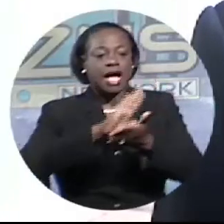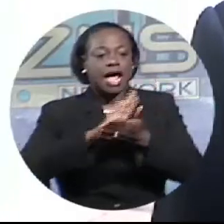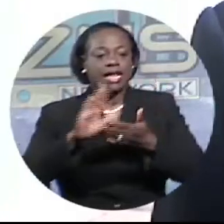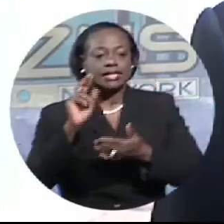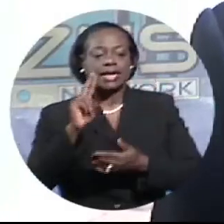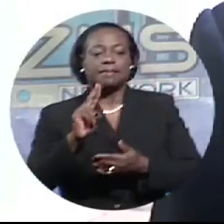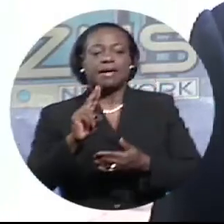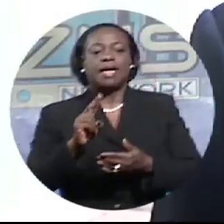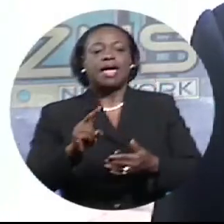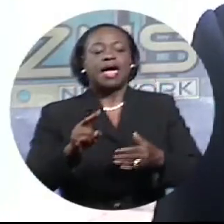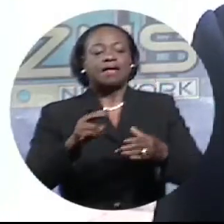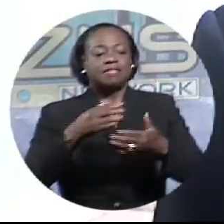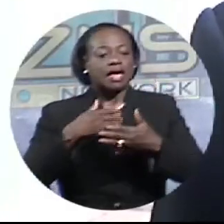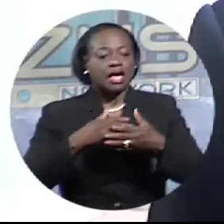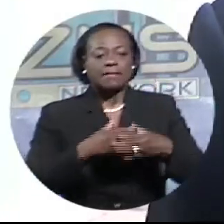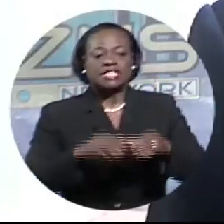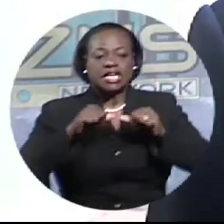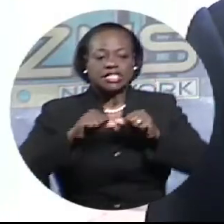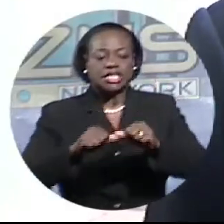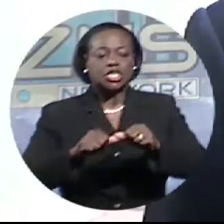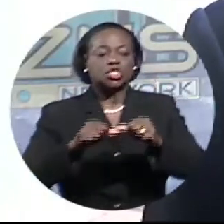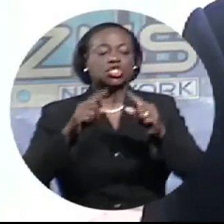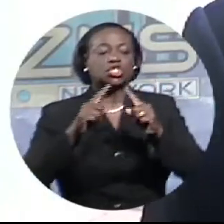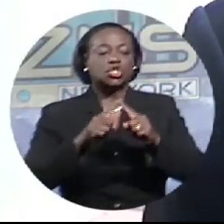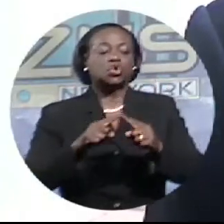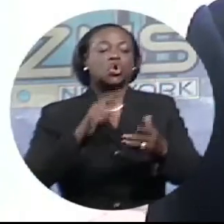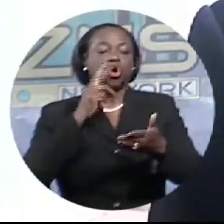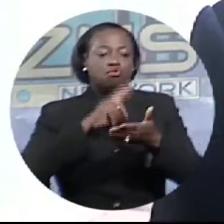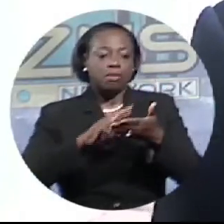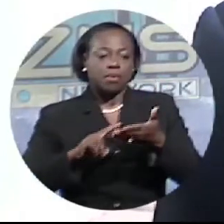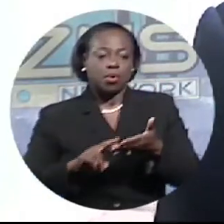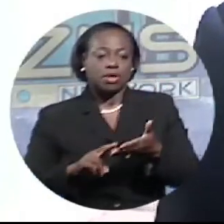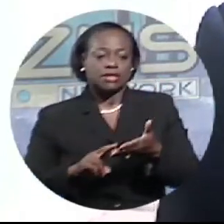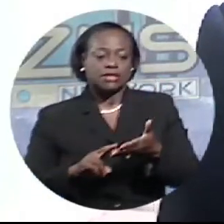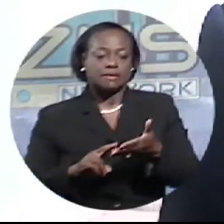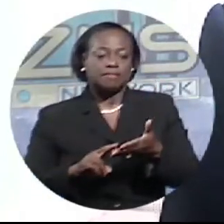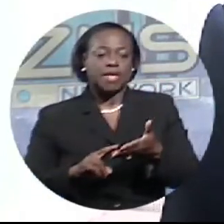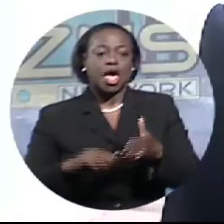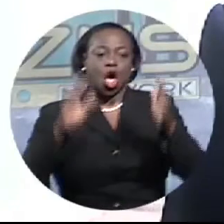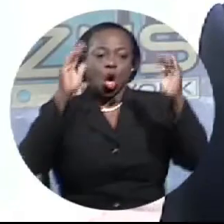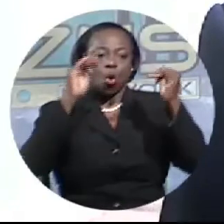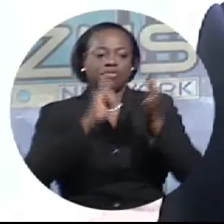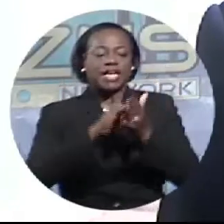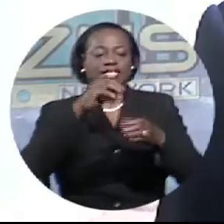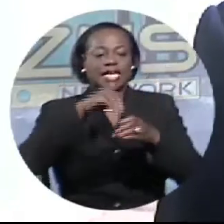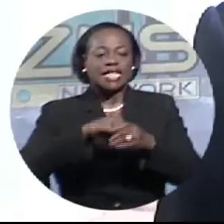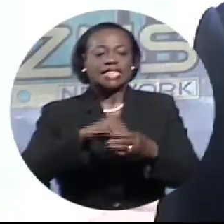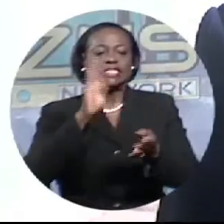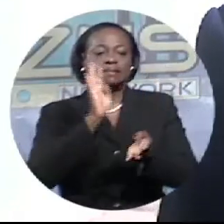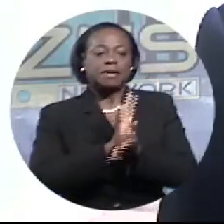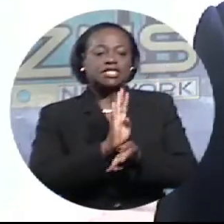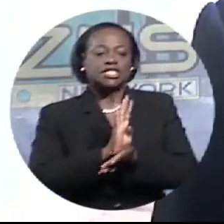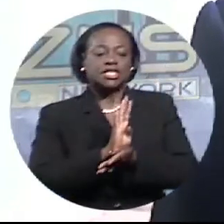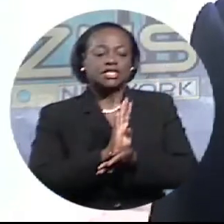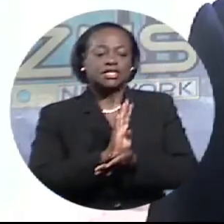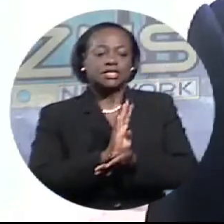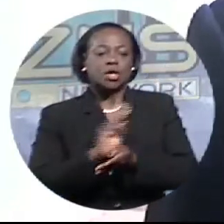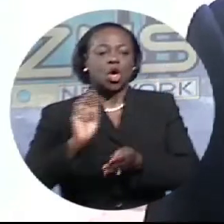committee continues to report. But the reality is, I'm hoping that in this budget cycle, we're going to be able to